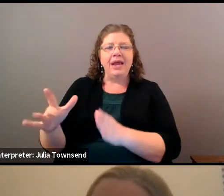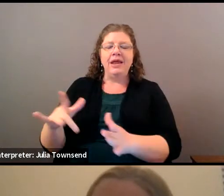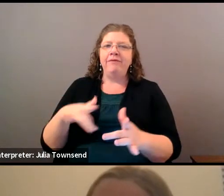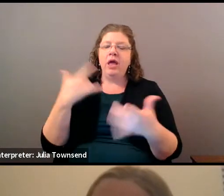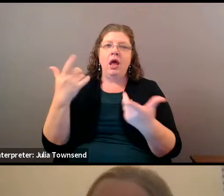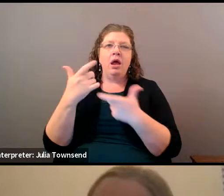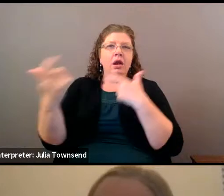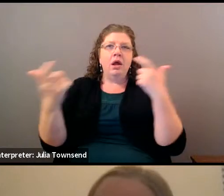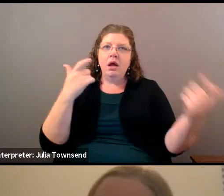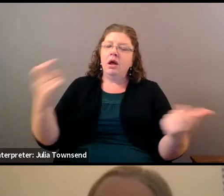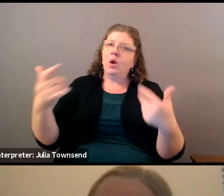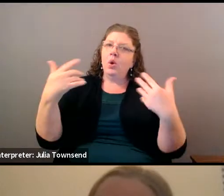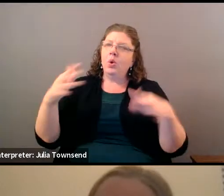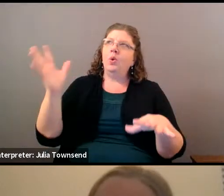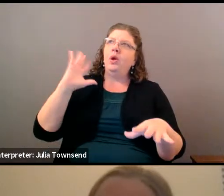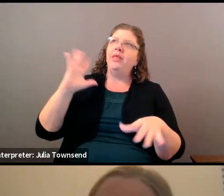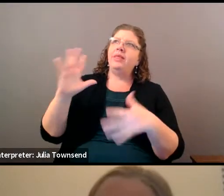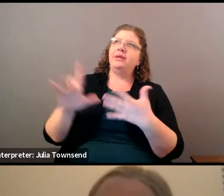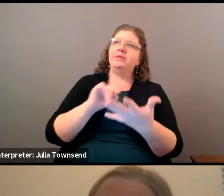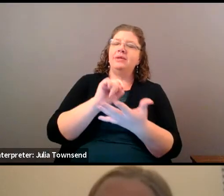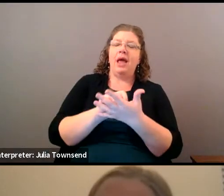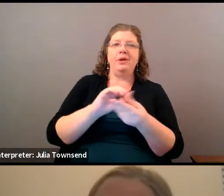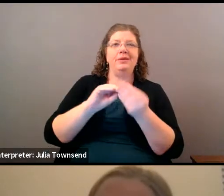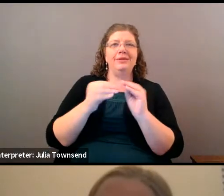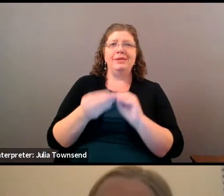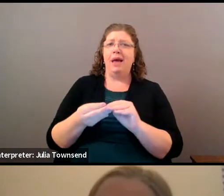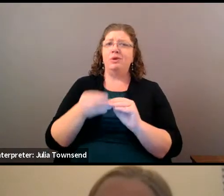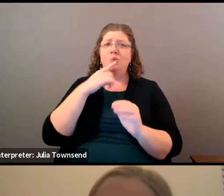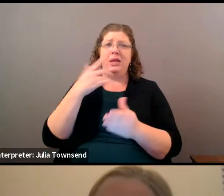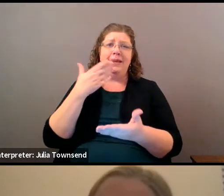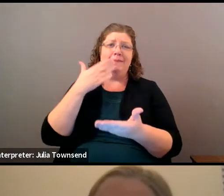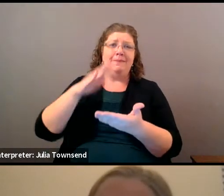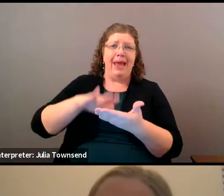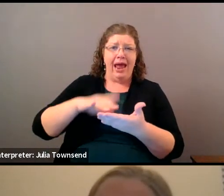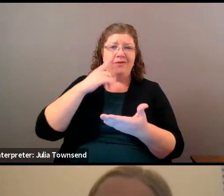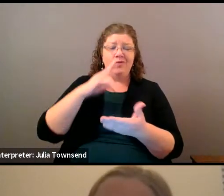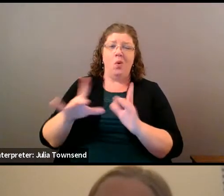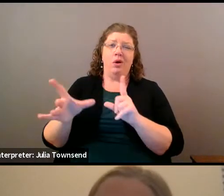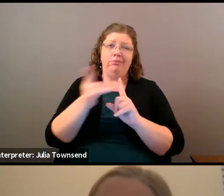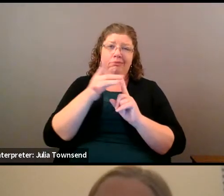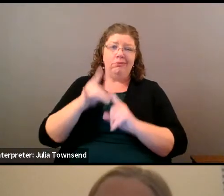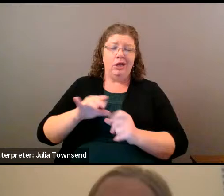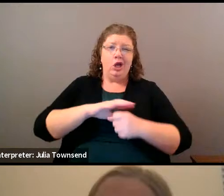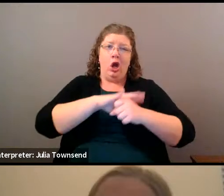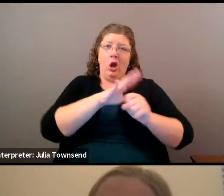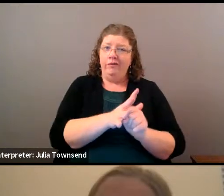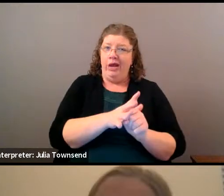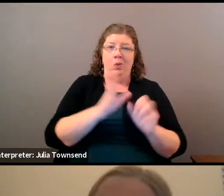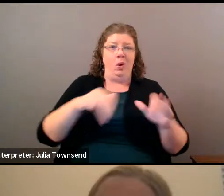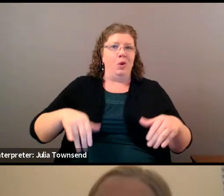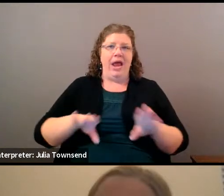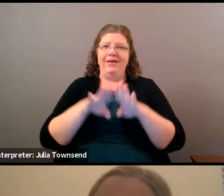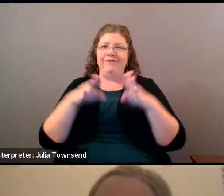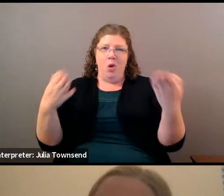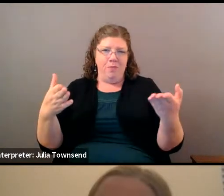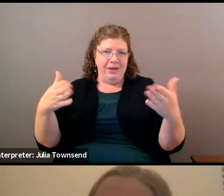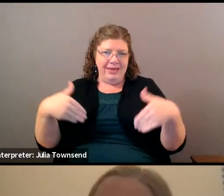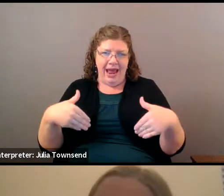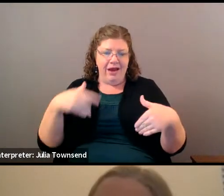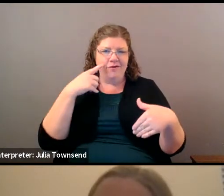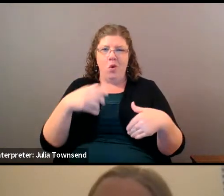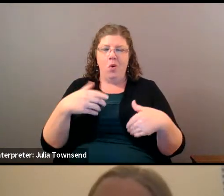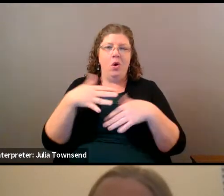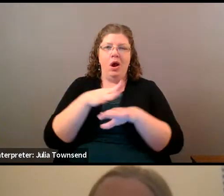at the time, if I recall, our numbers were very bad in terms of cases, and we were not even open yet to